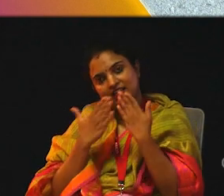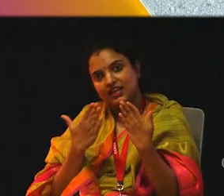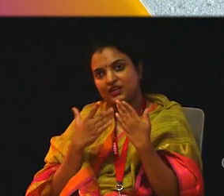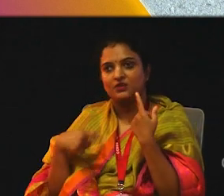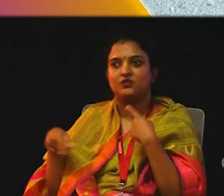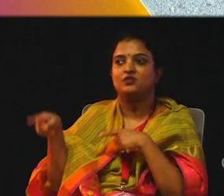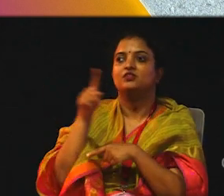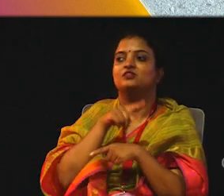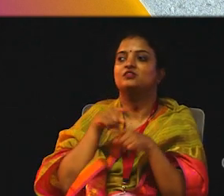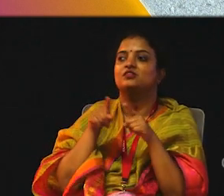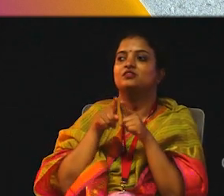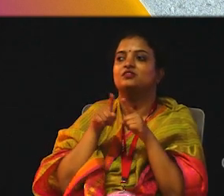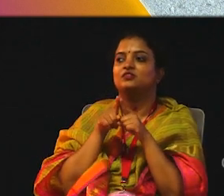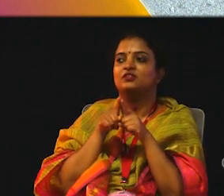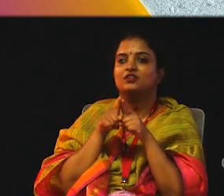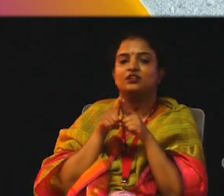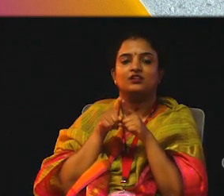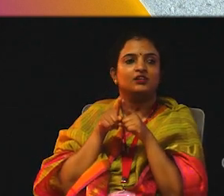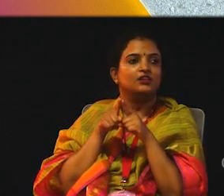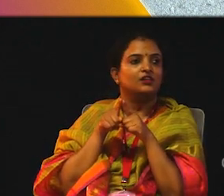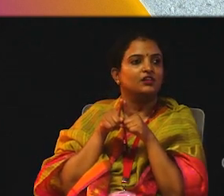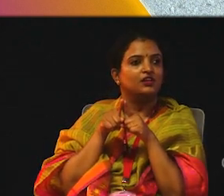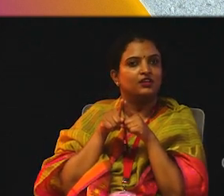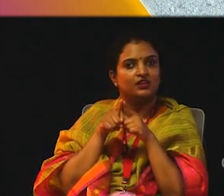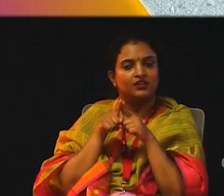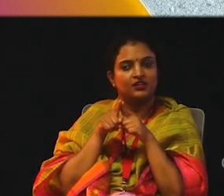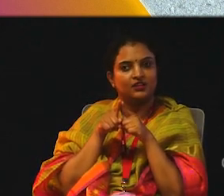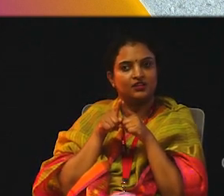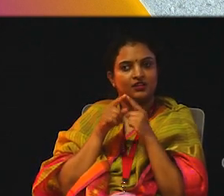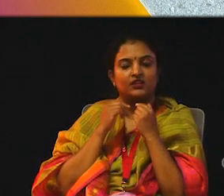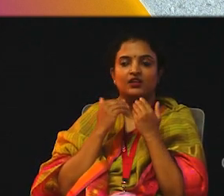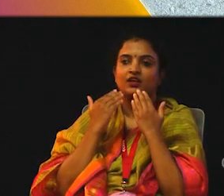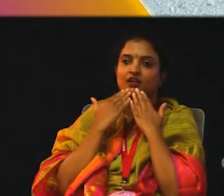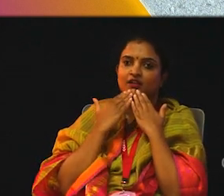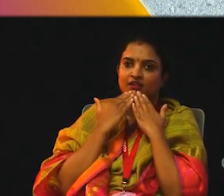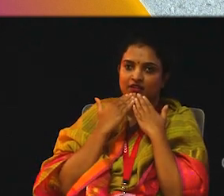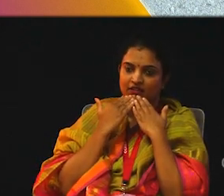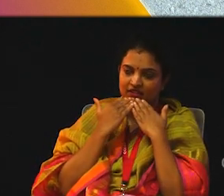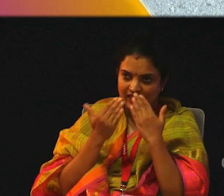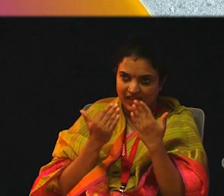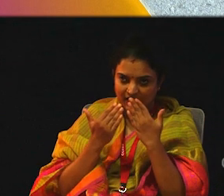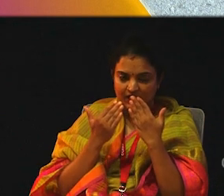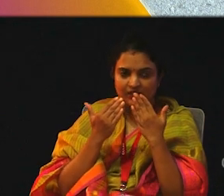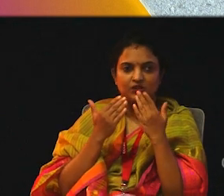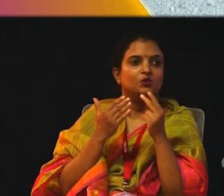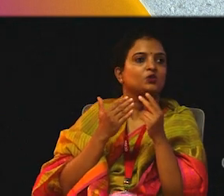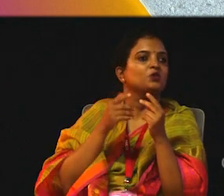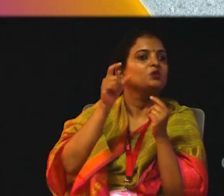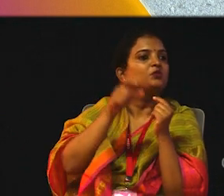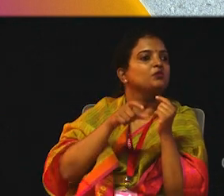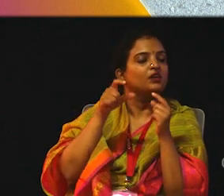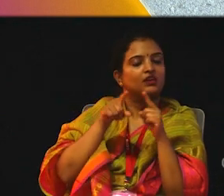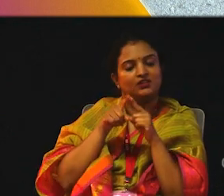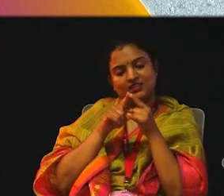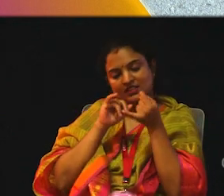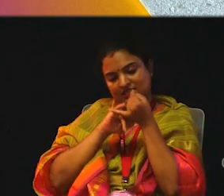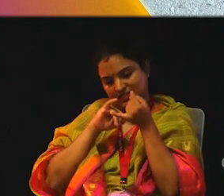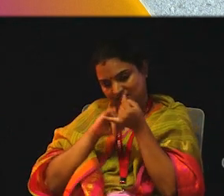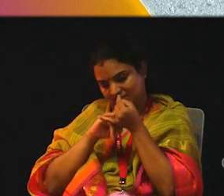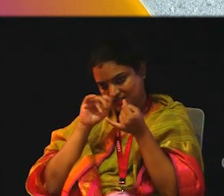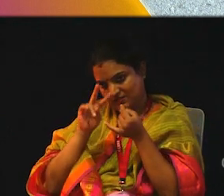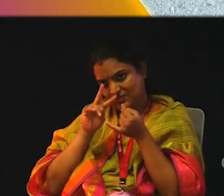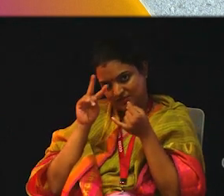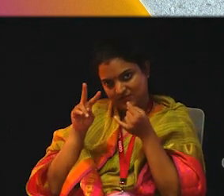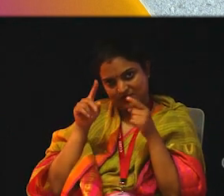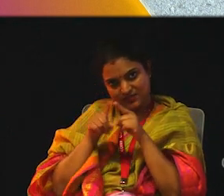organizers of this conference for giving me this time. Thanks to Swami and to the Sri Satya Sai